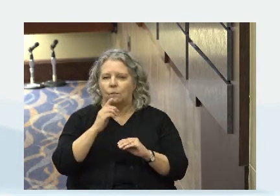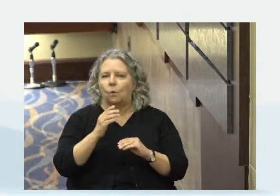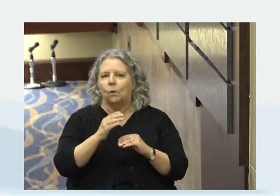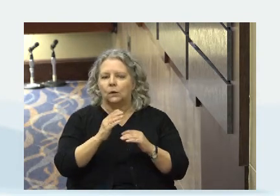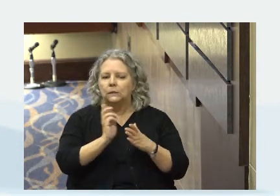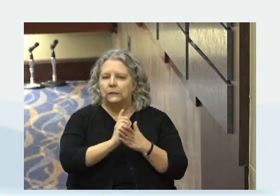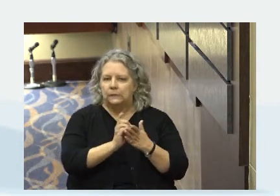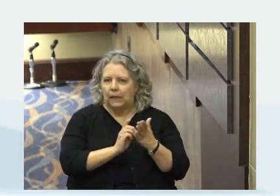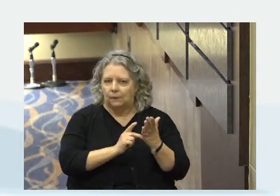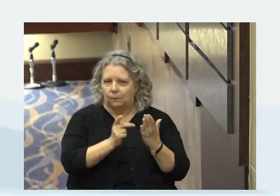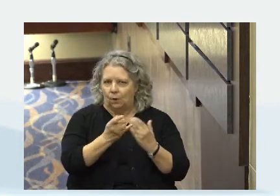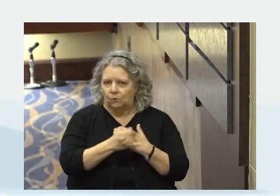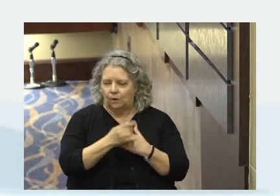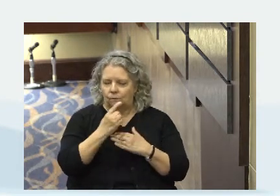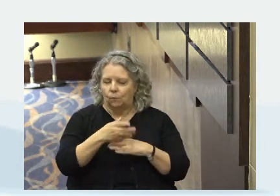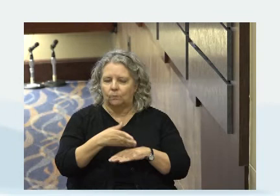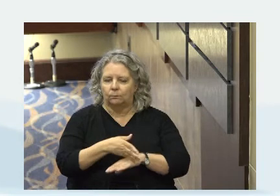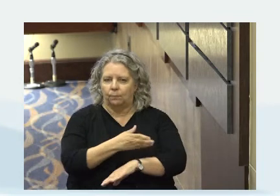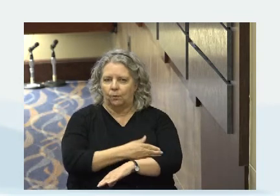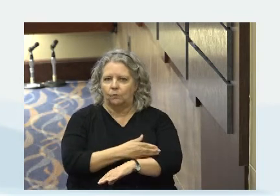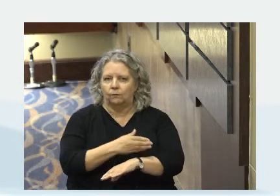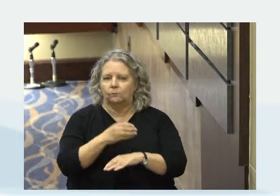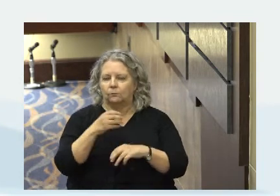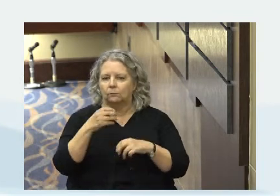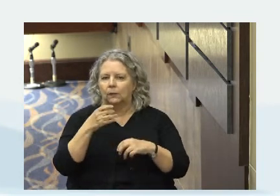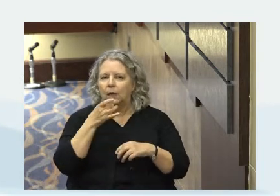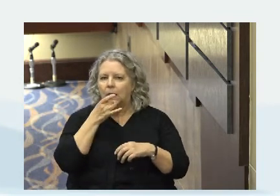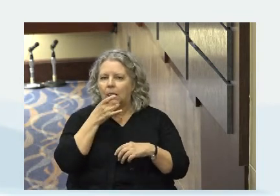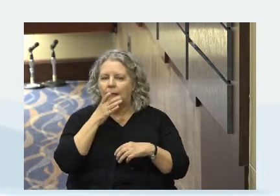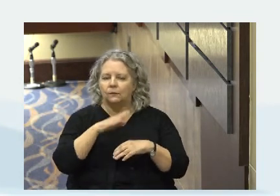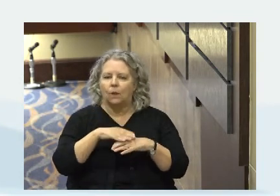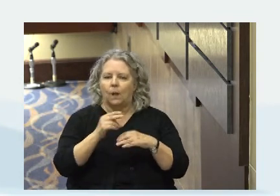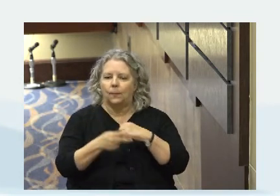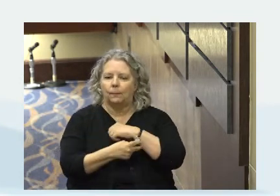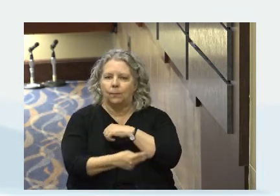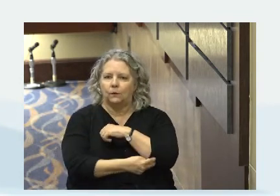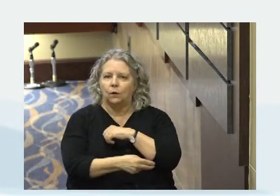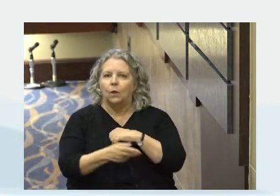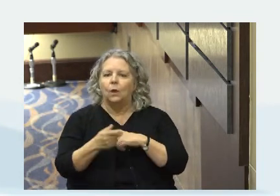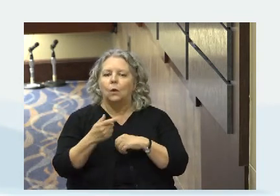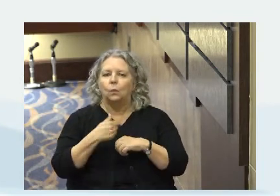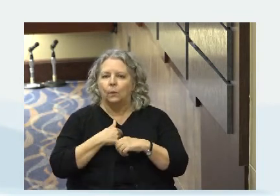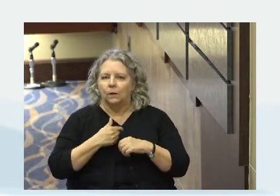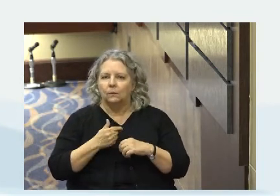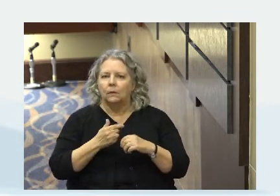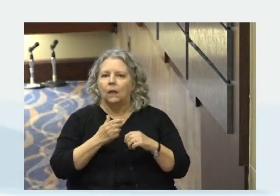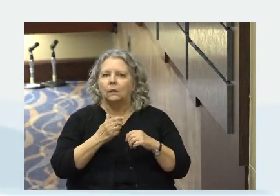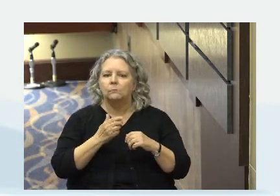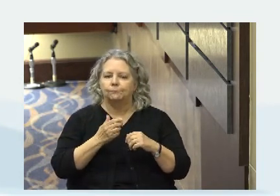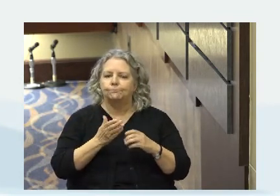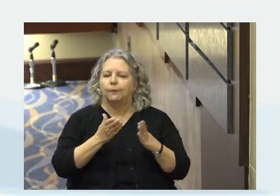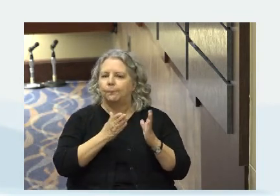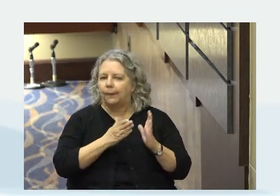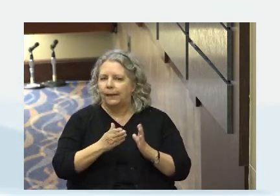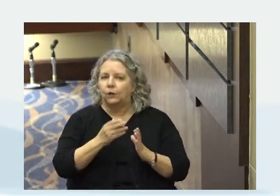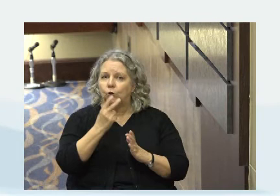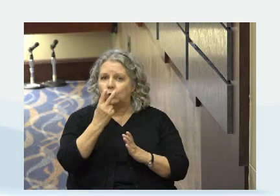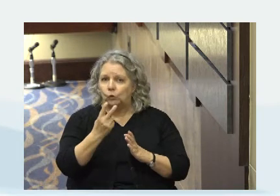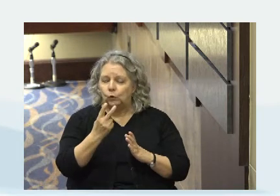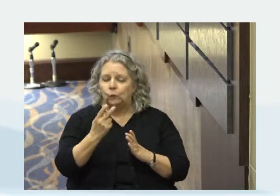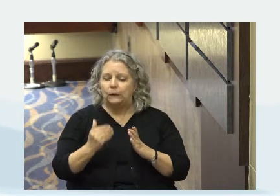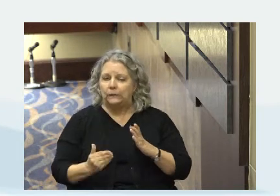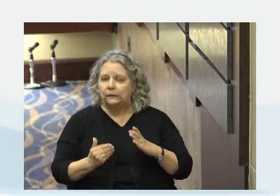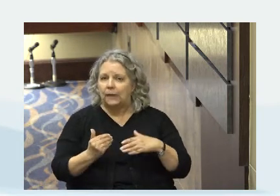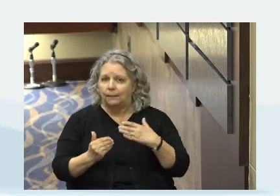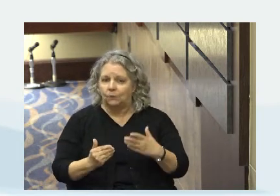on the bridge. And we're proposing design build as a 2-step process because we're smart enough to know that we don't know